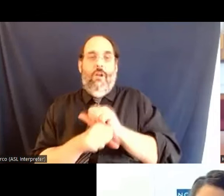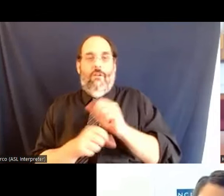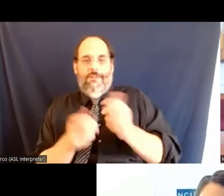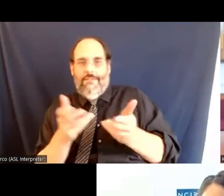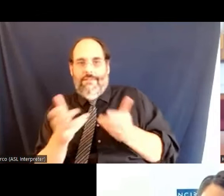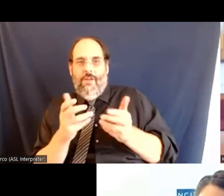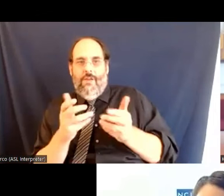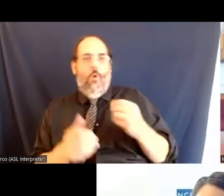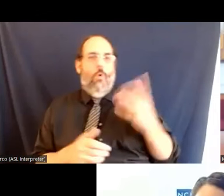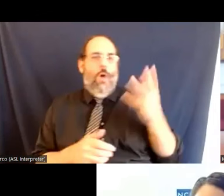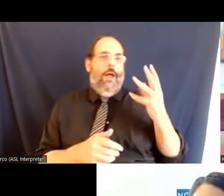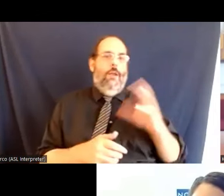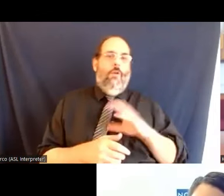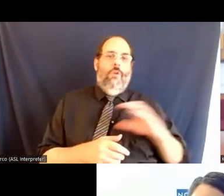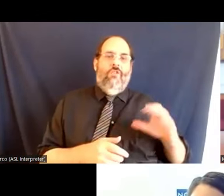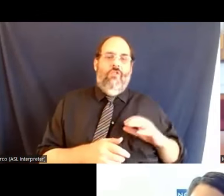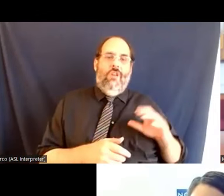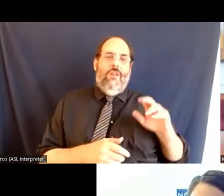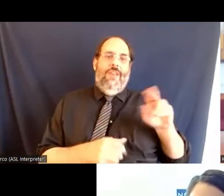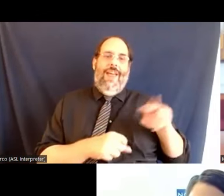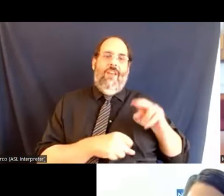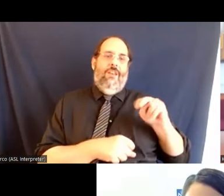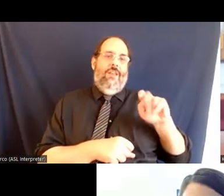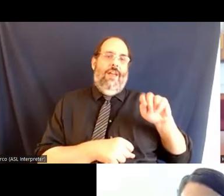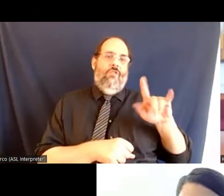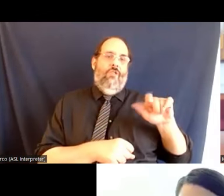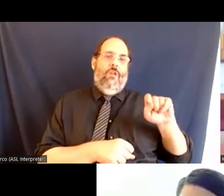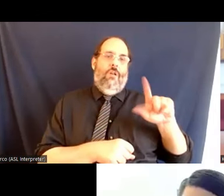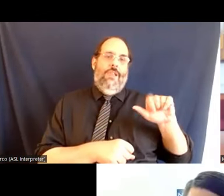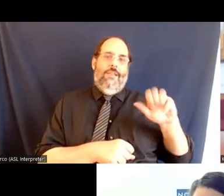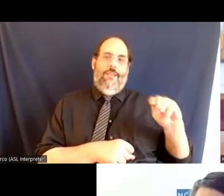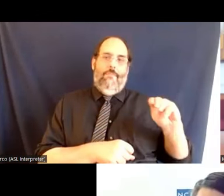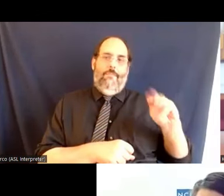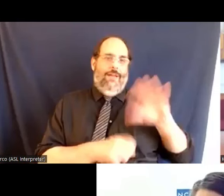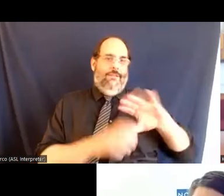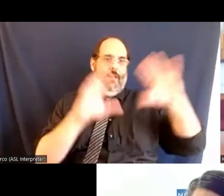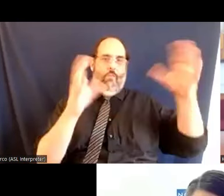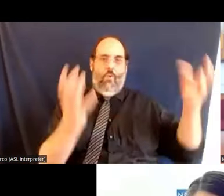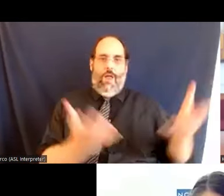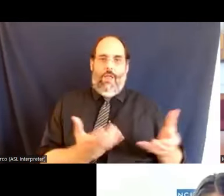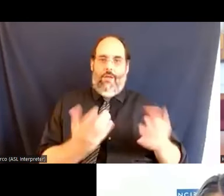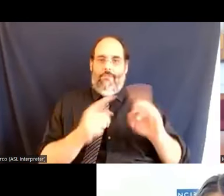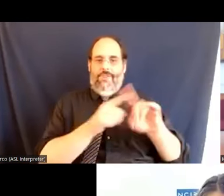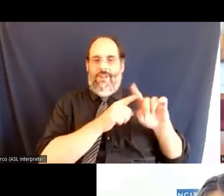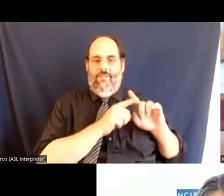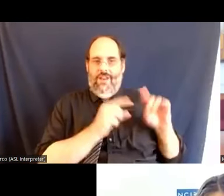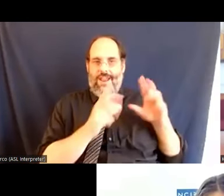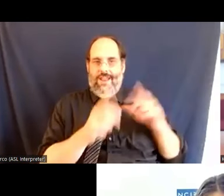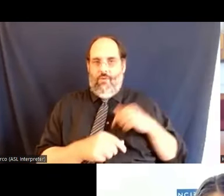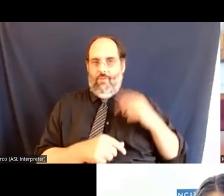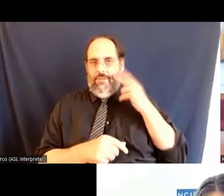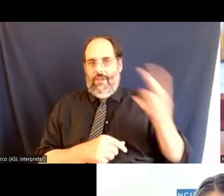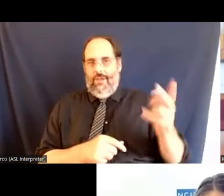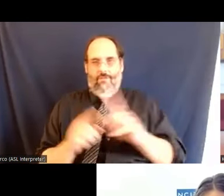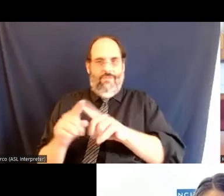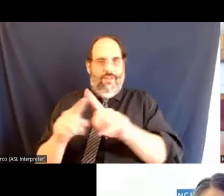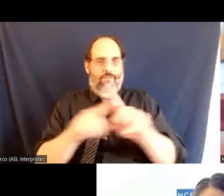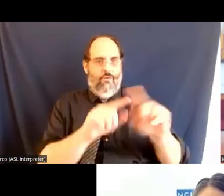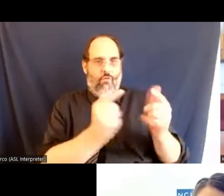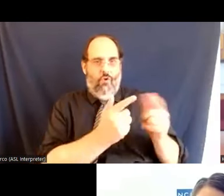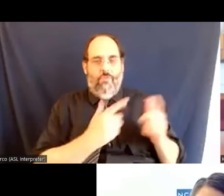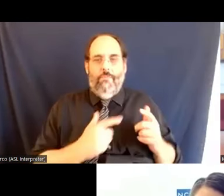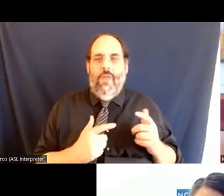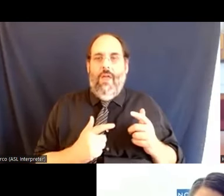navigating white Christian nationalism as an umbrella of a variety of hate that we're seeing from multiple groups.